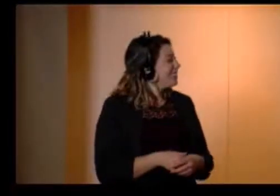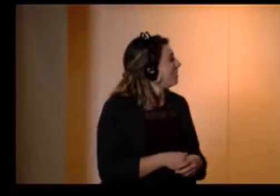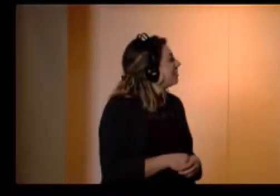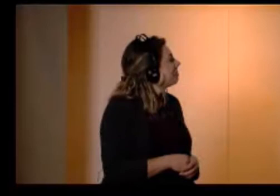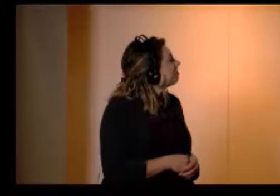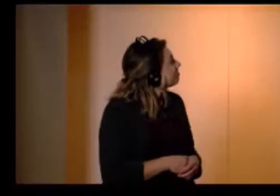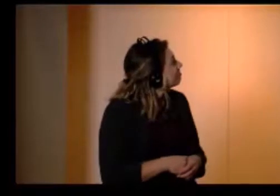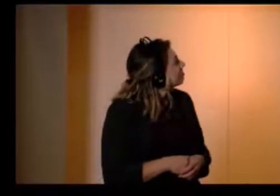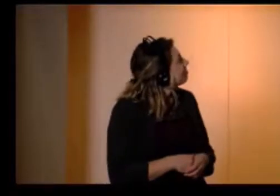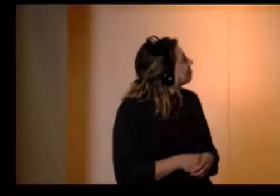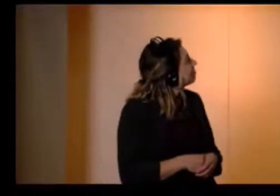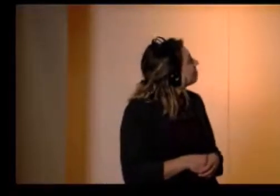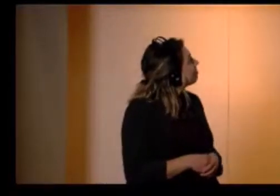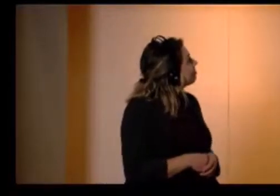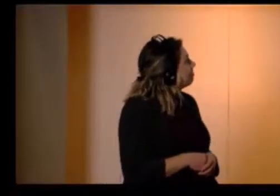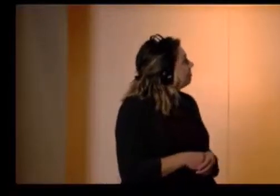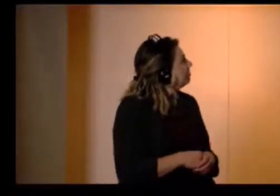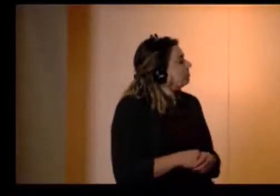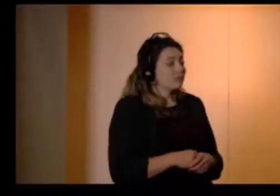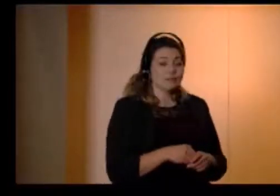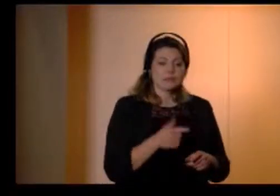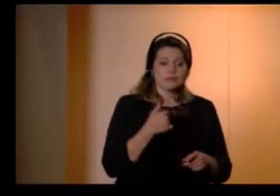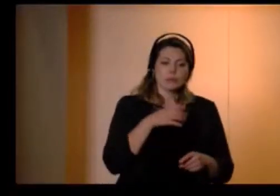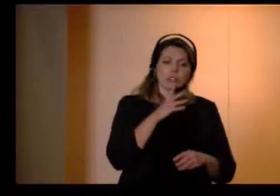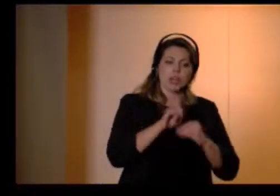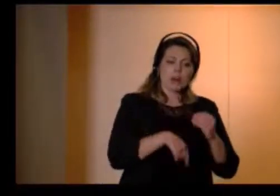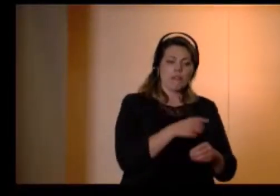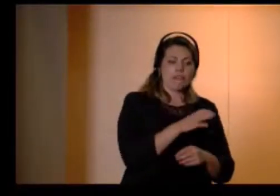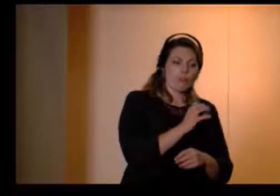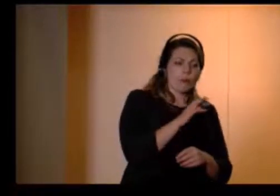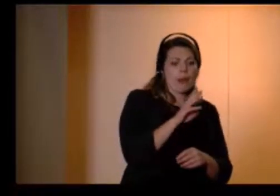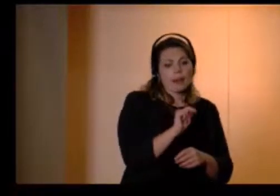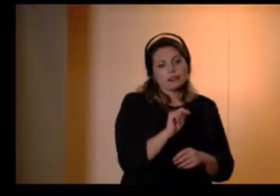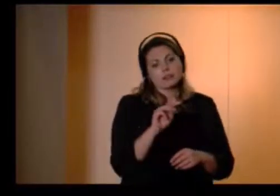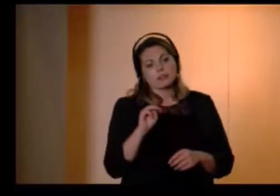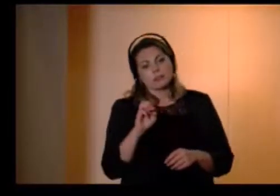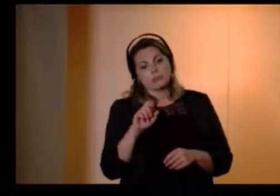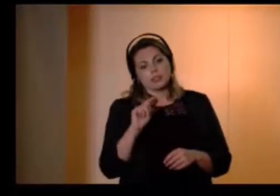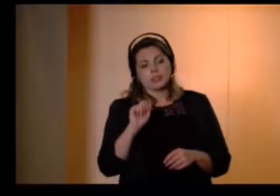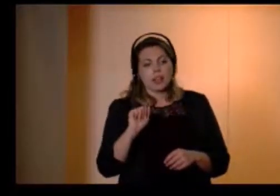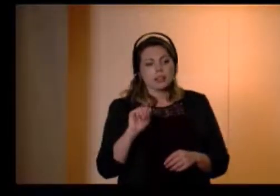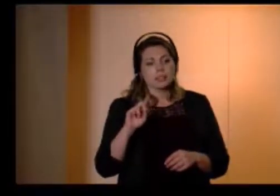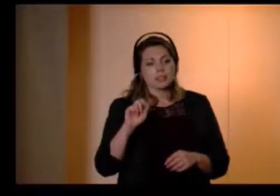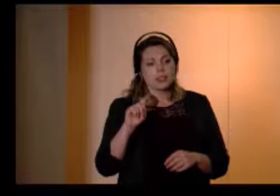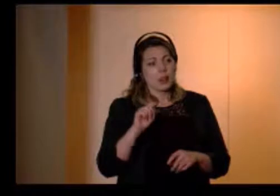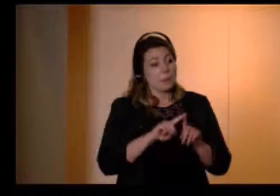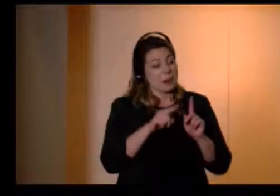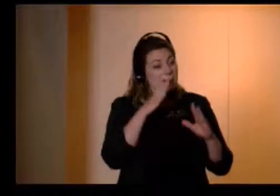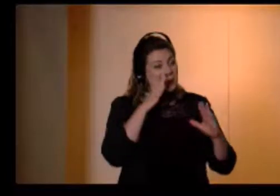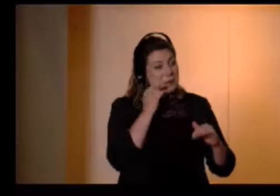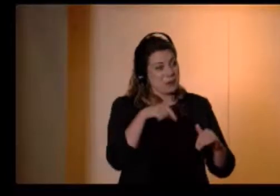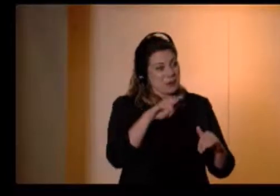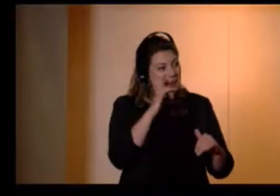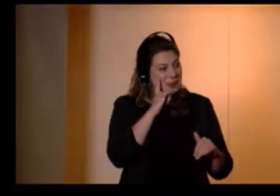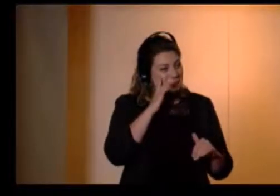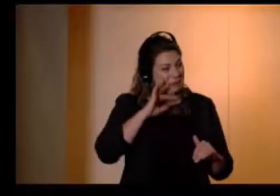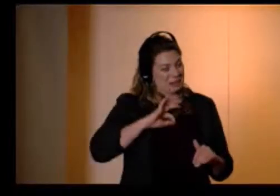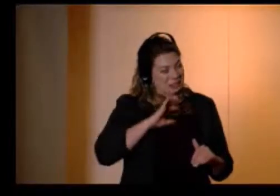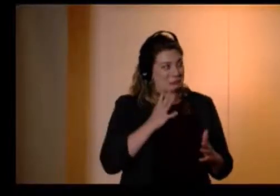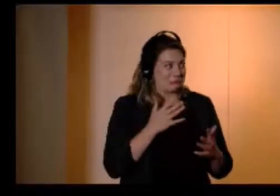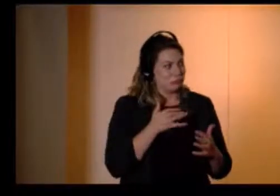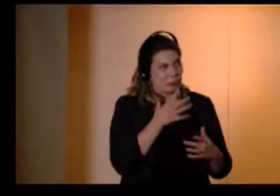So I am going to get into these formats and metadata, but I'm hoping that you guys will find this useful or